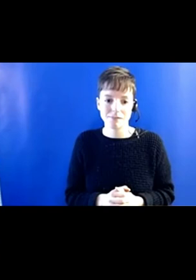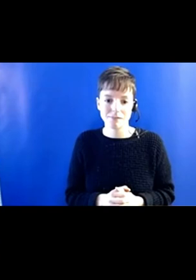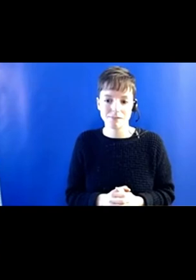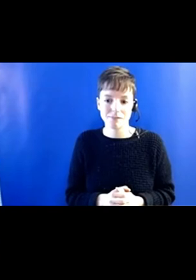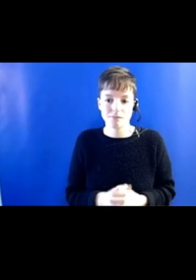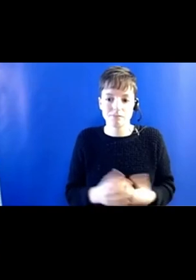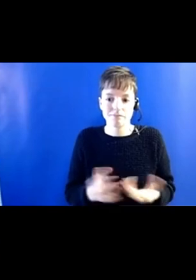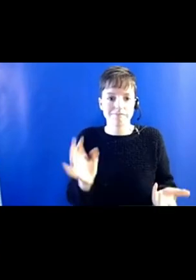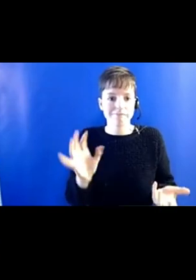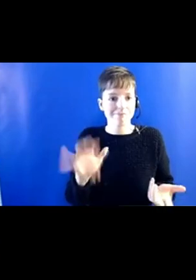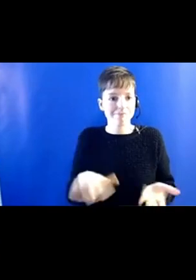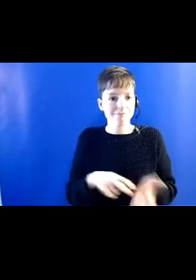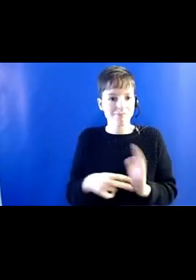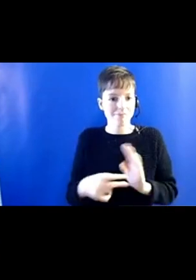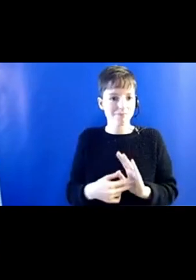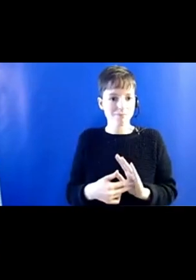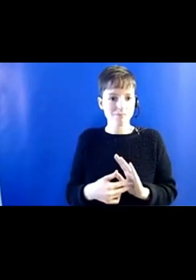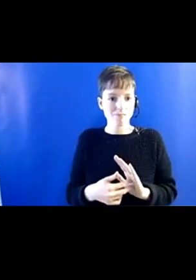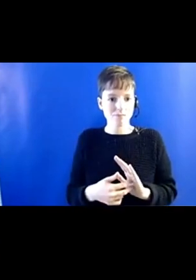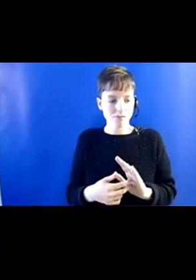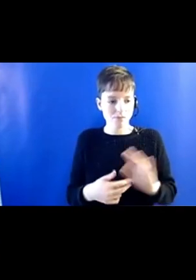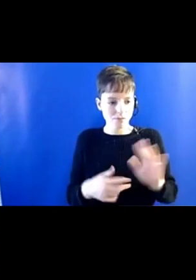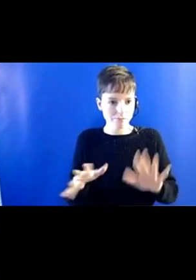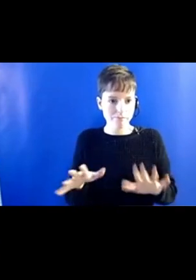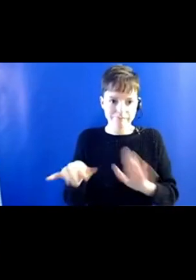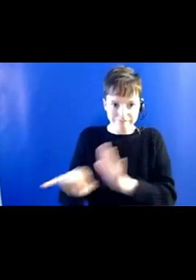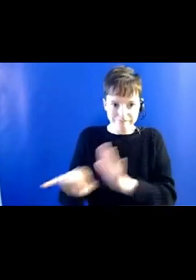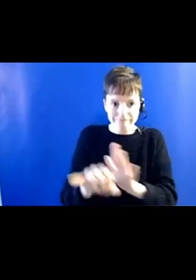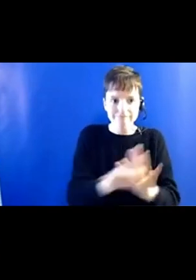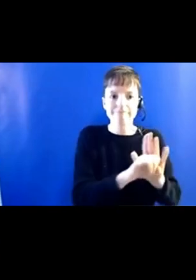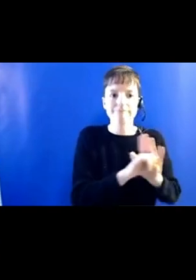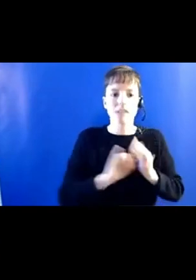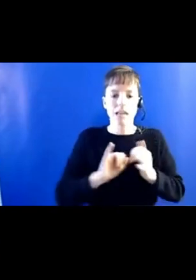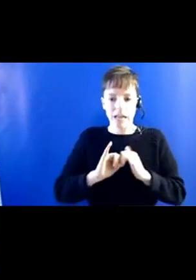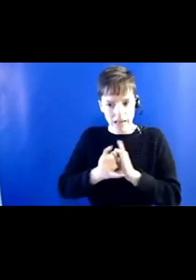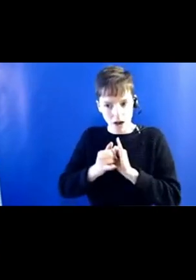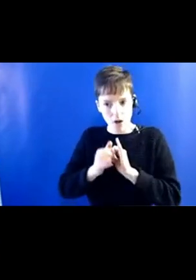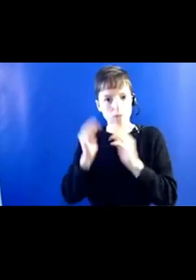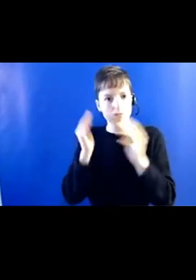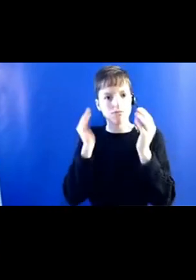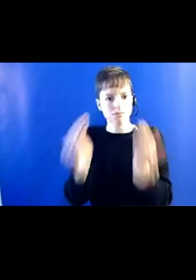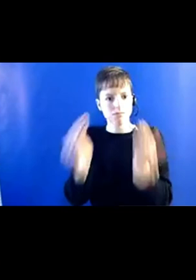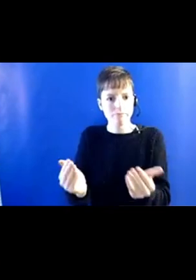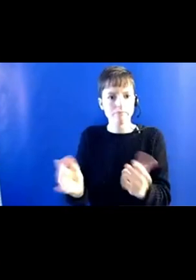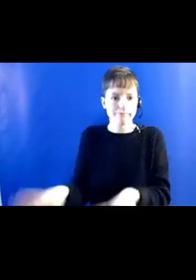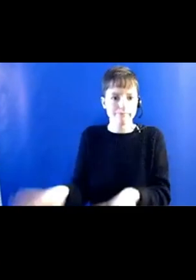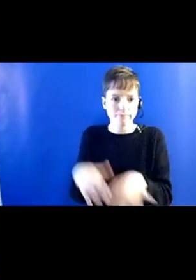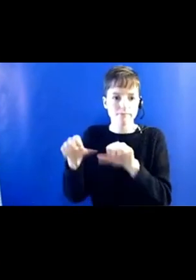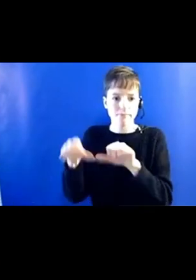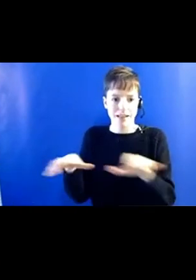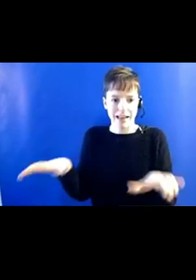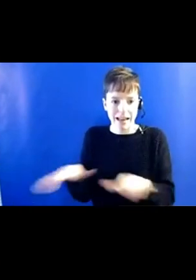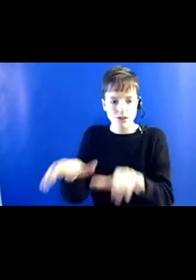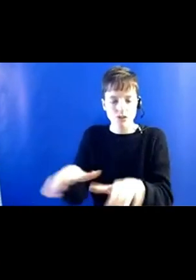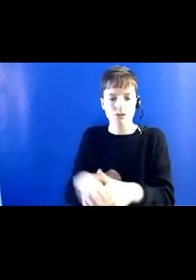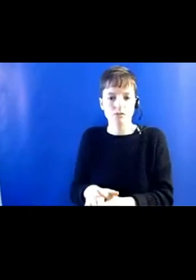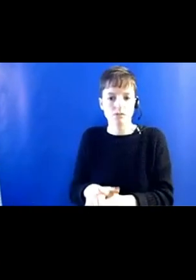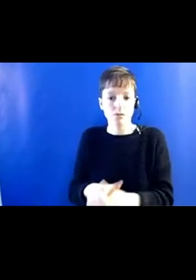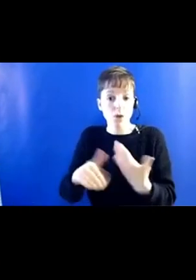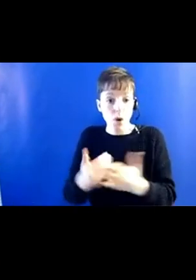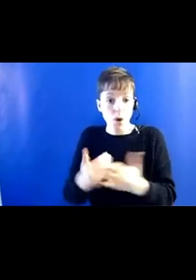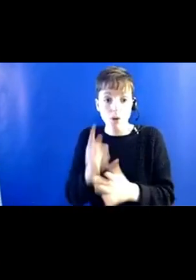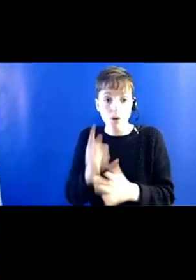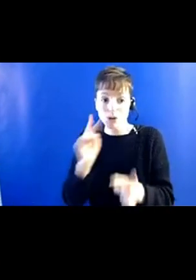So that we can figure out how to move forward, you know, and so that everybody has a voice or has